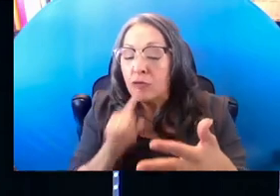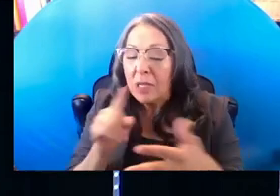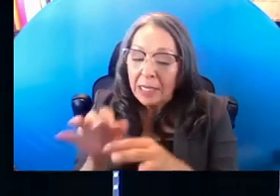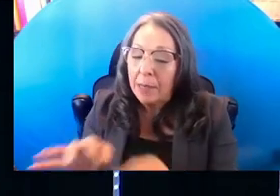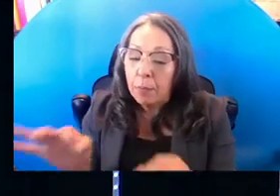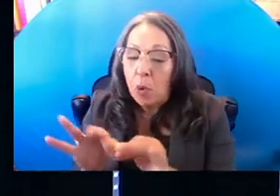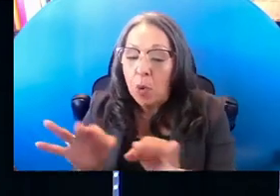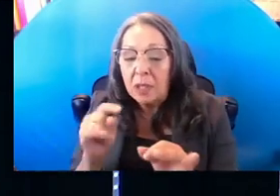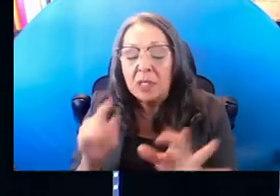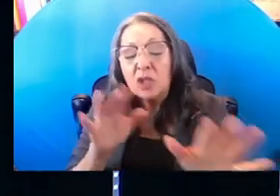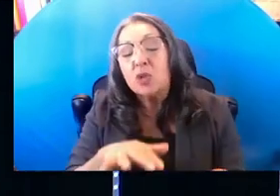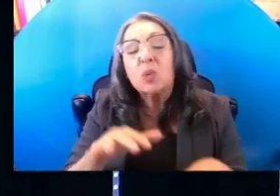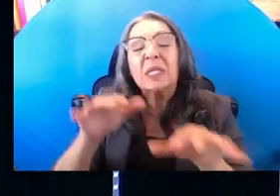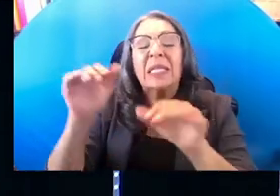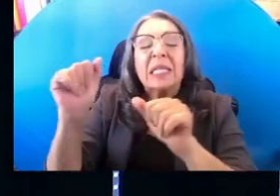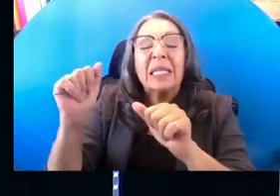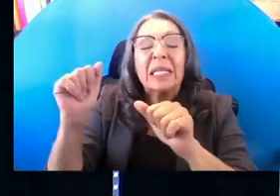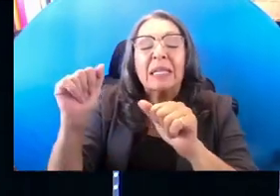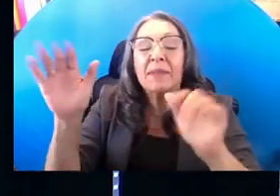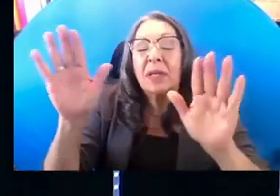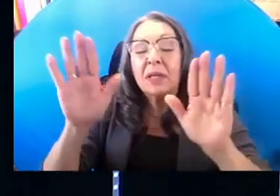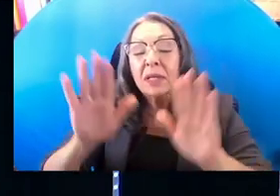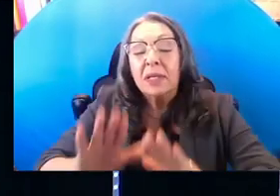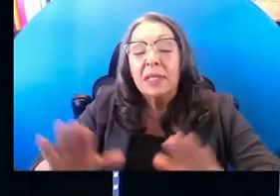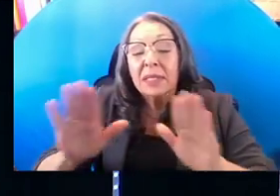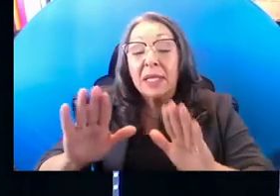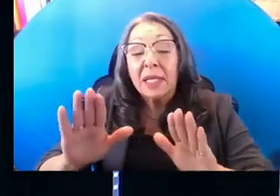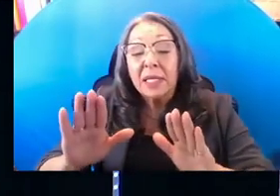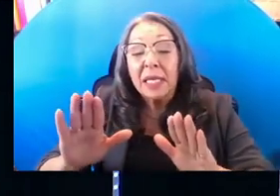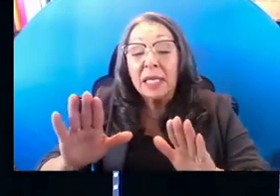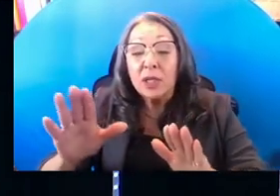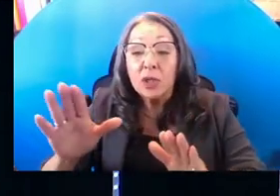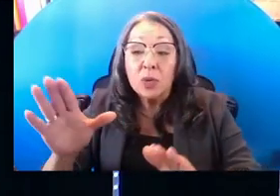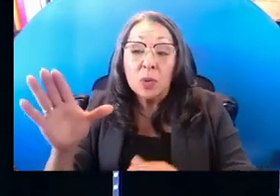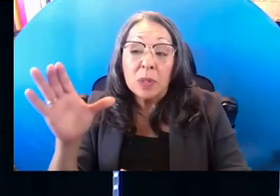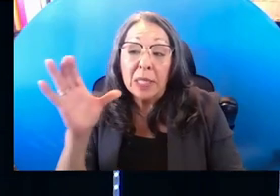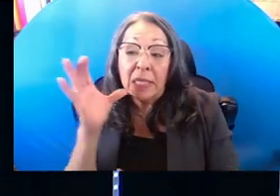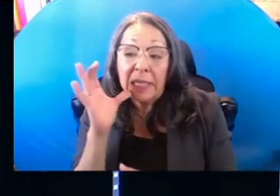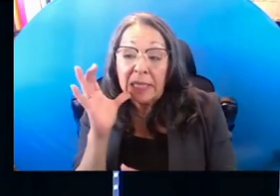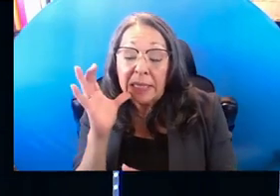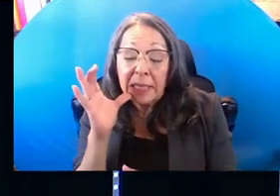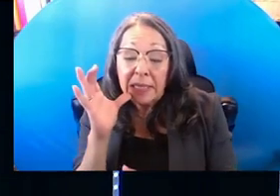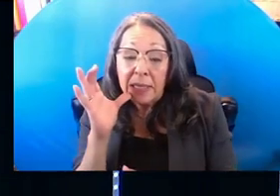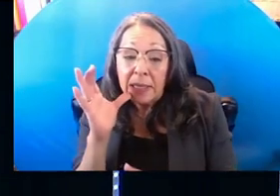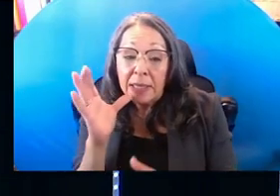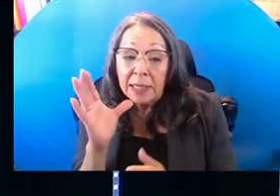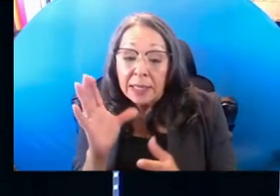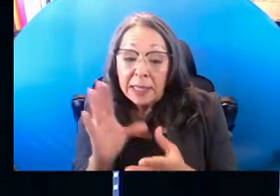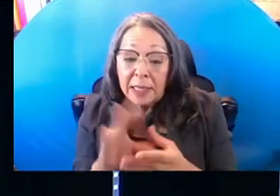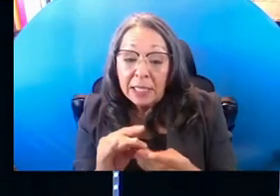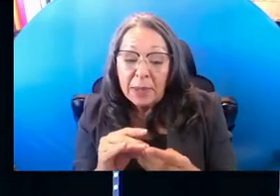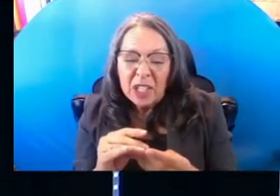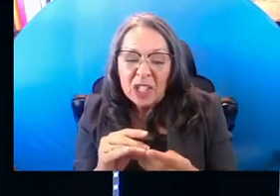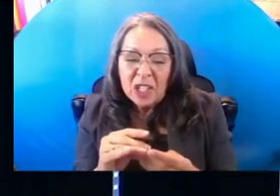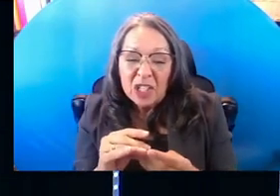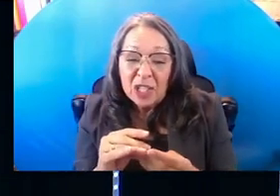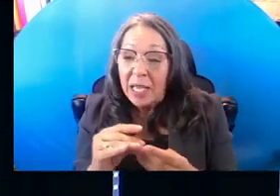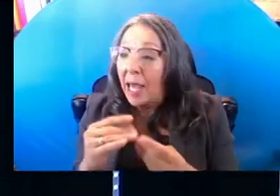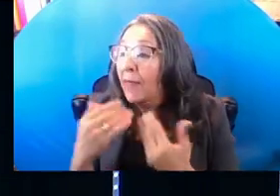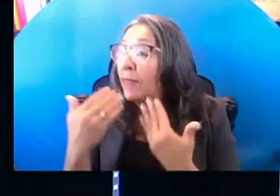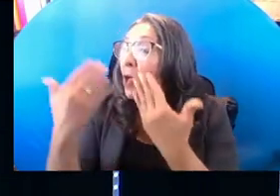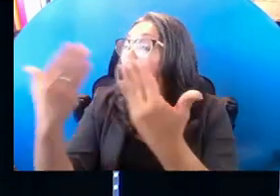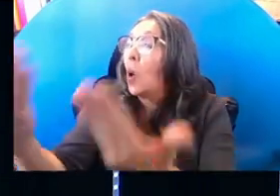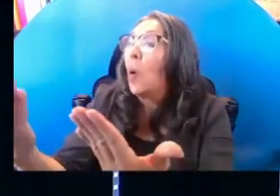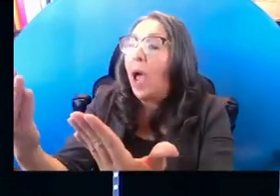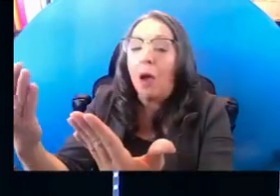to leave on Sundays, to leave when we hear a message and not just hear it, but go live it and go let God do that work in our lives. And so